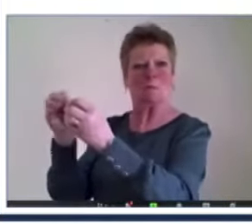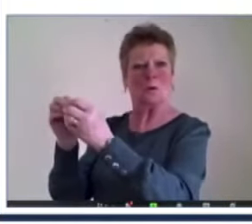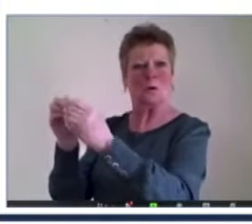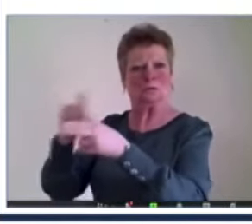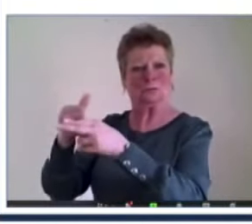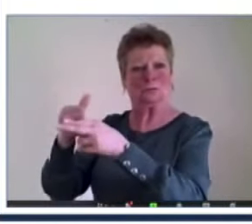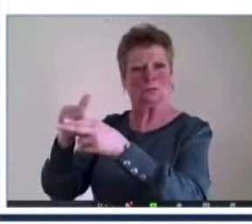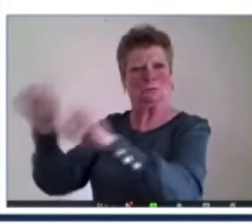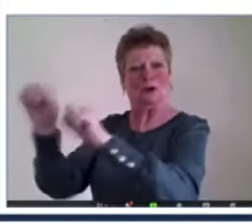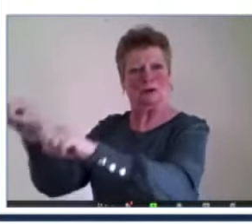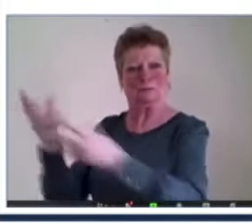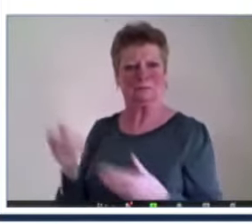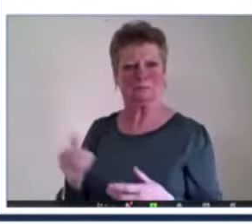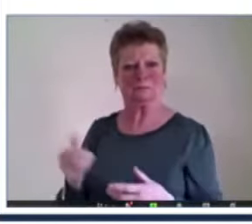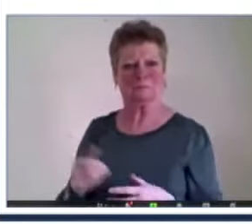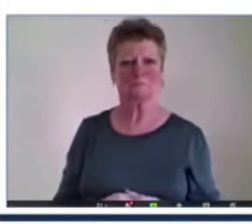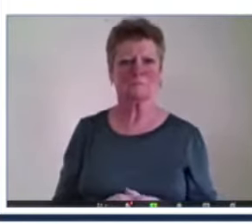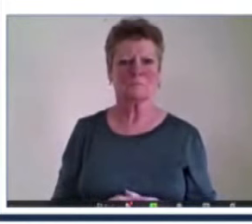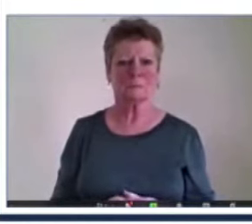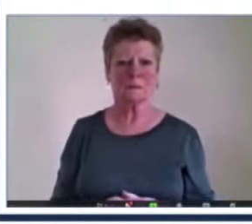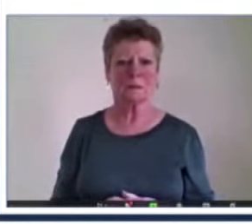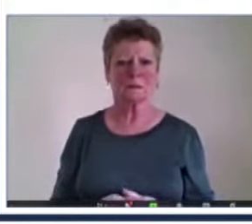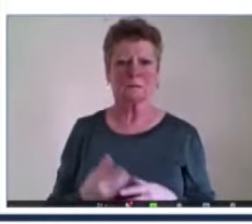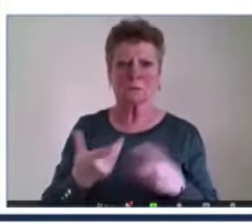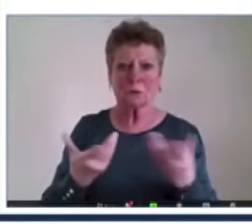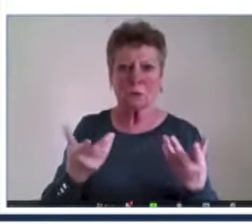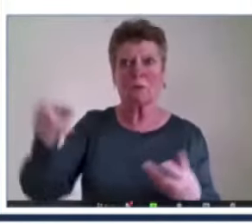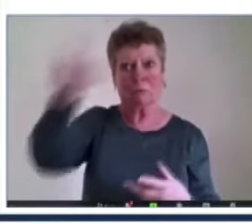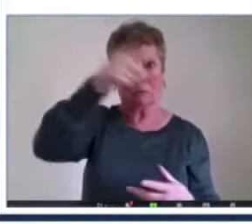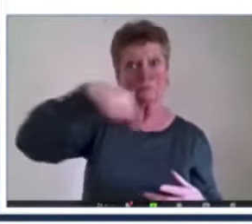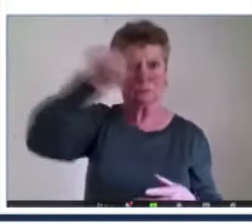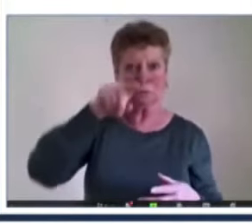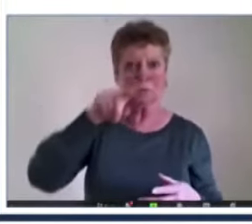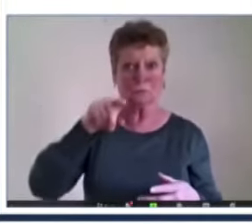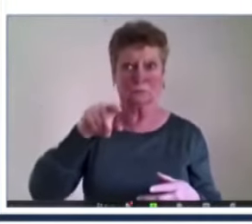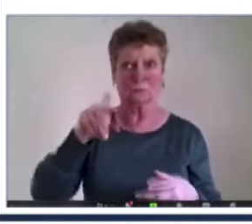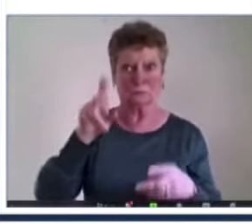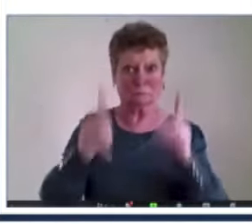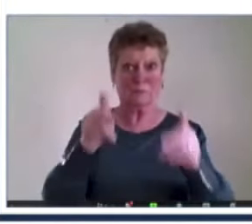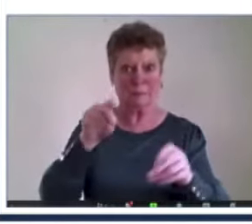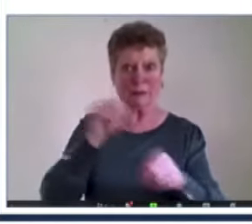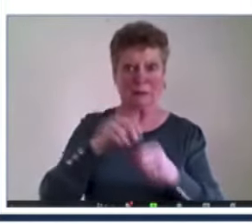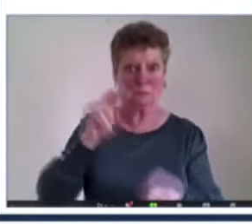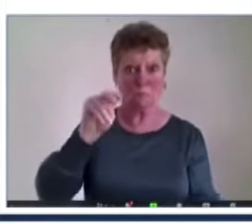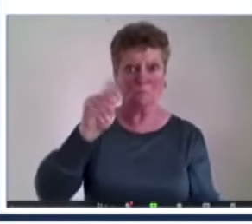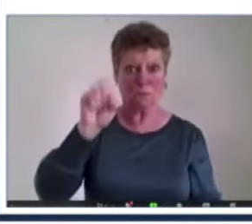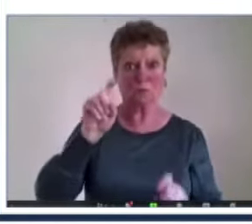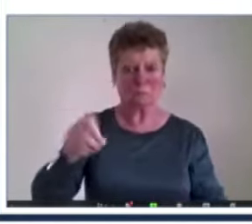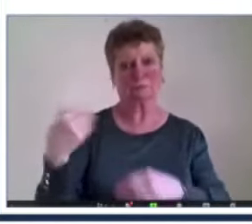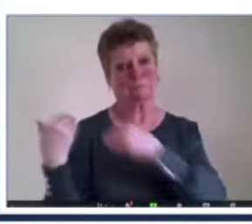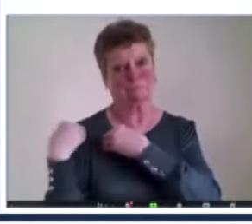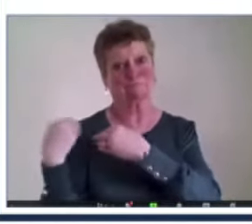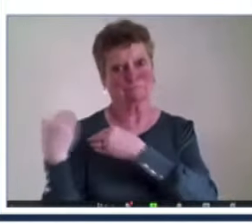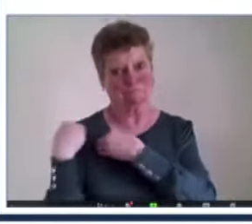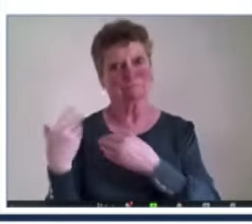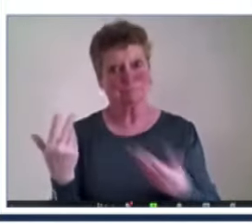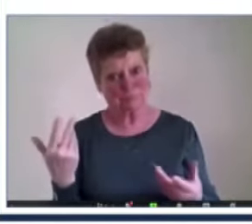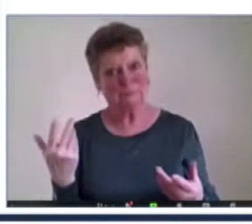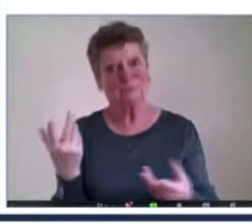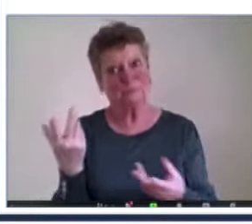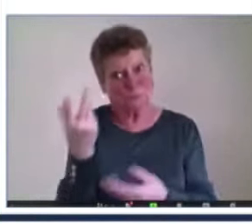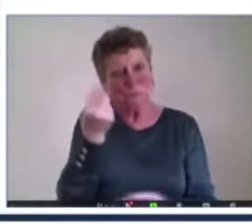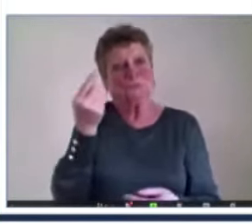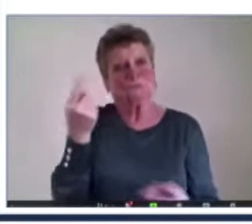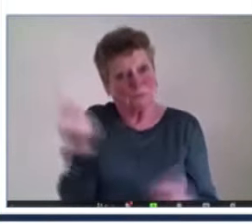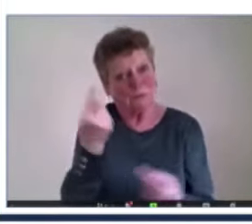of non-COVID healthcare. So all Nova Scotians have a role to play by doing all the measures that the Premier and I